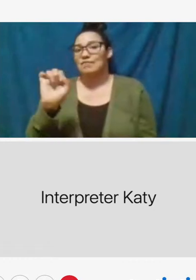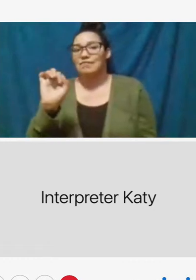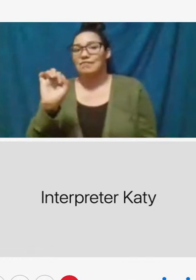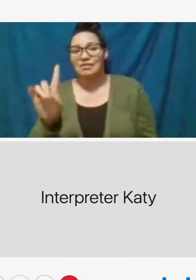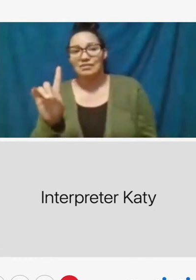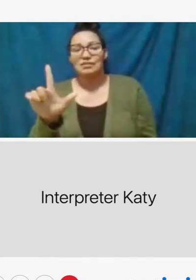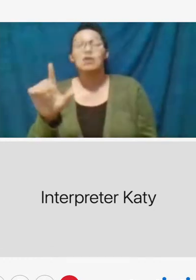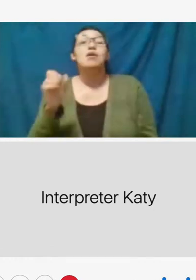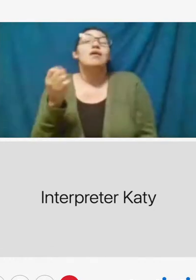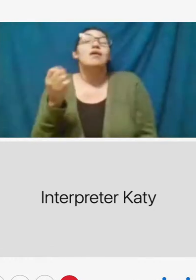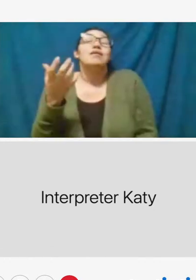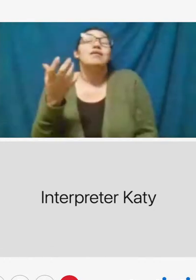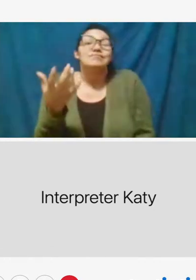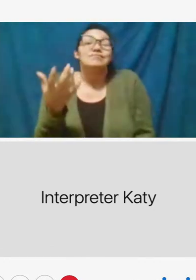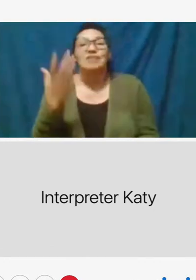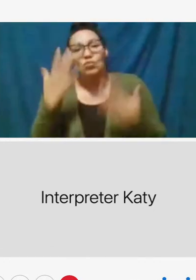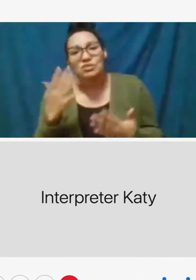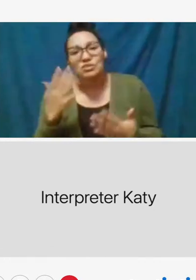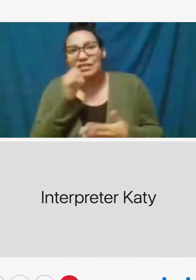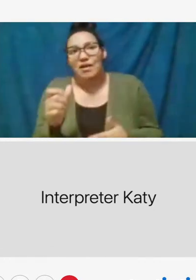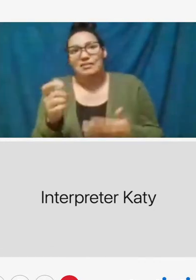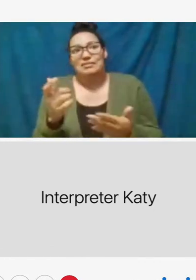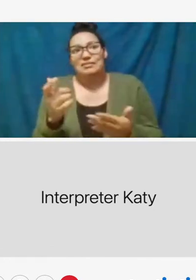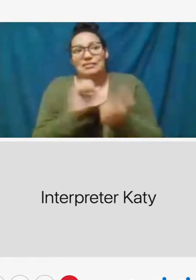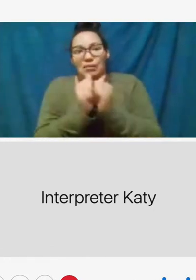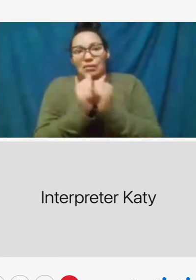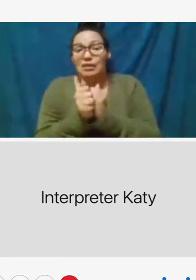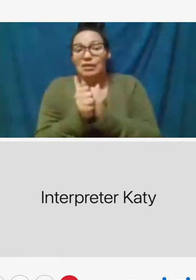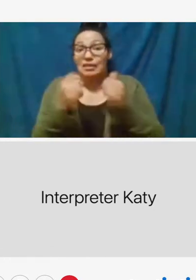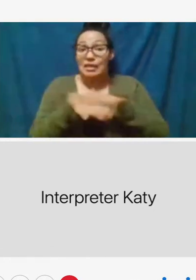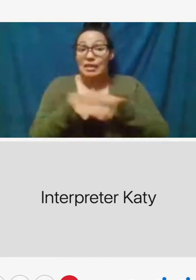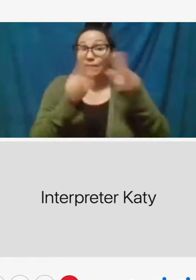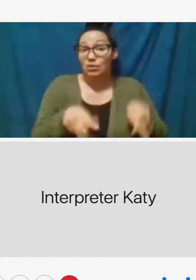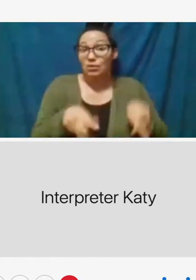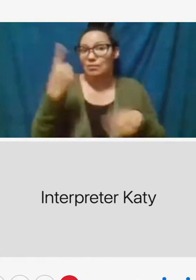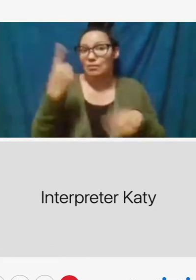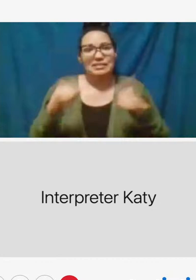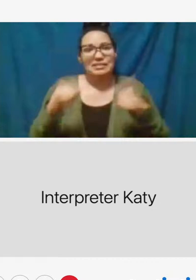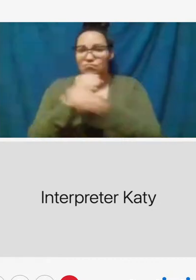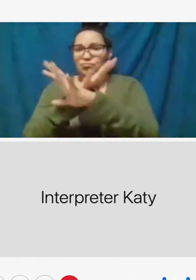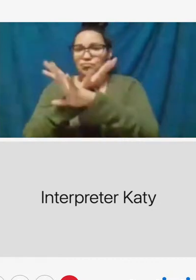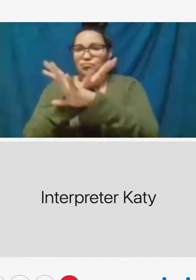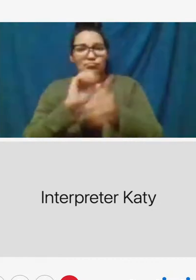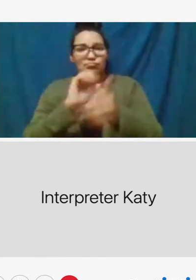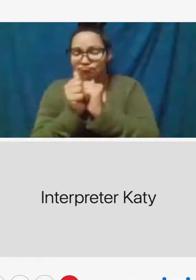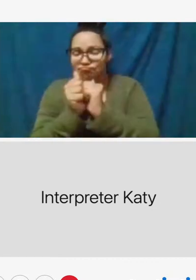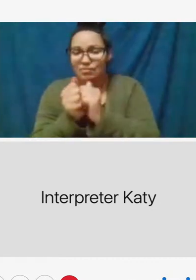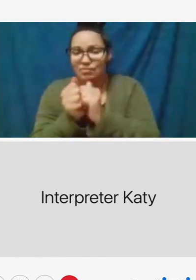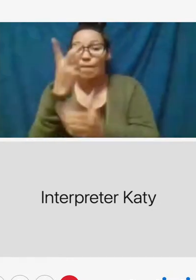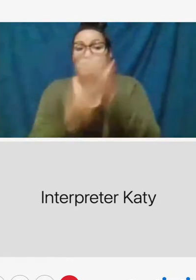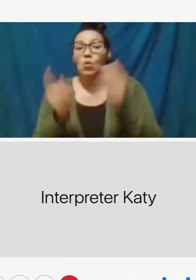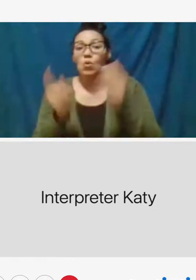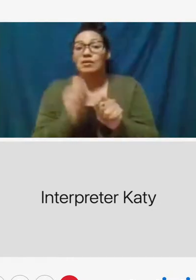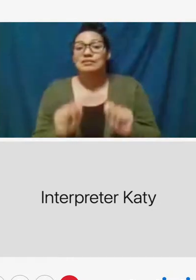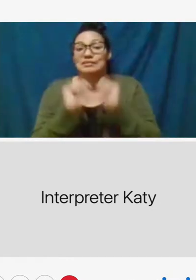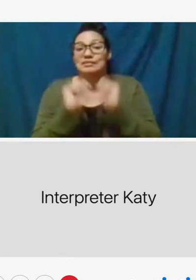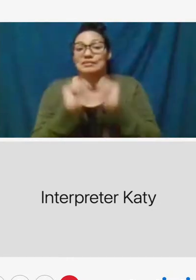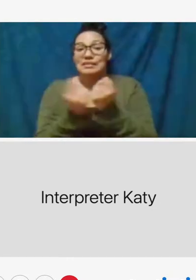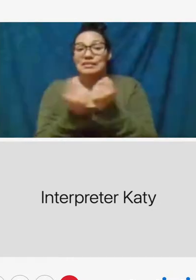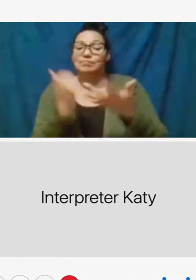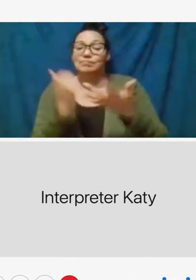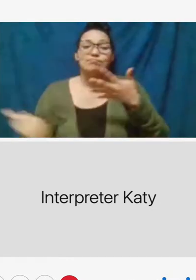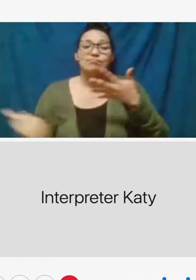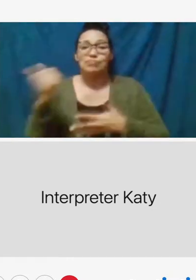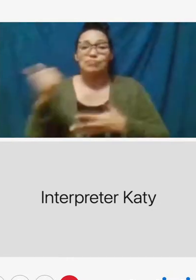not stop them from succeeding in Virtual competitions both teams once again move up to next round to top 16 in the